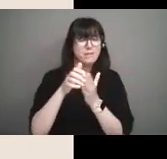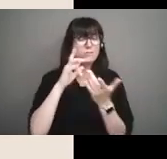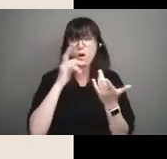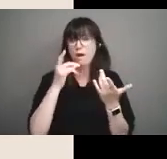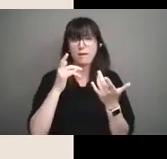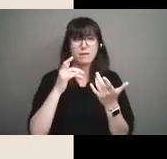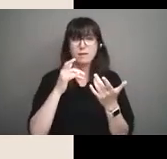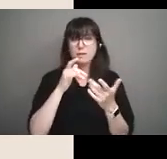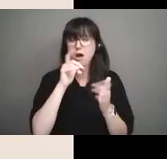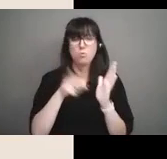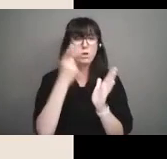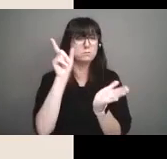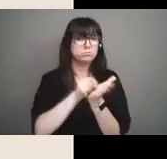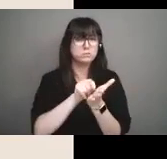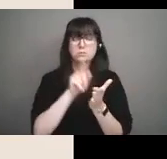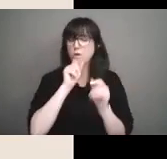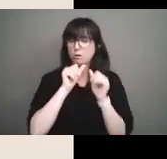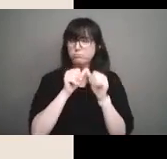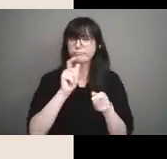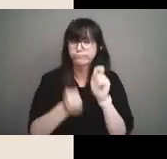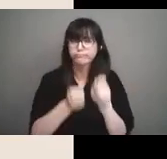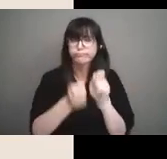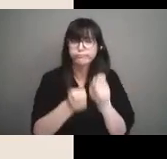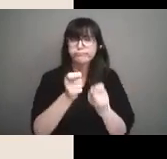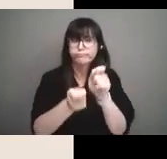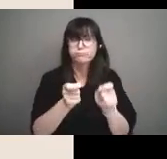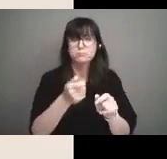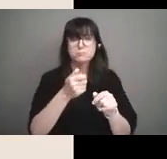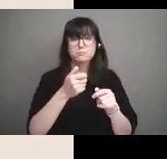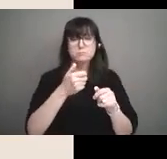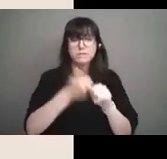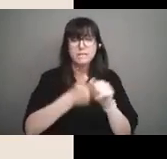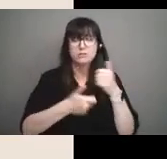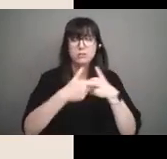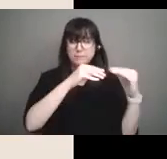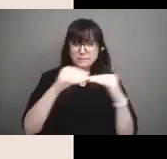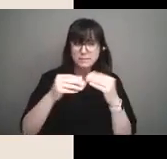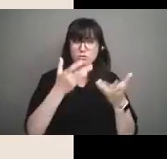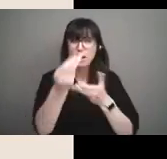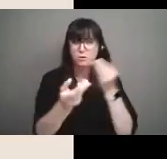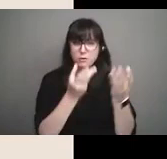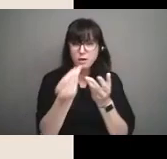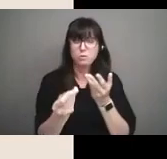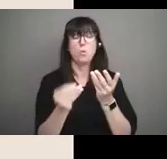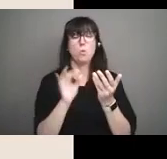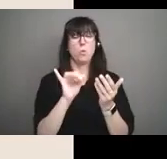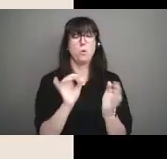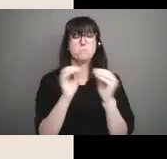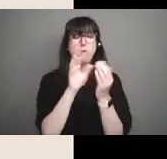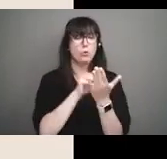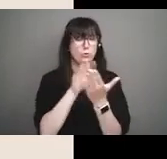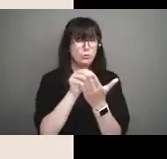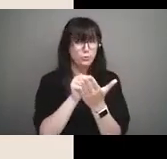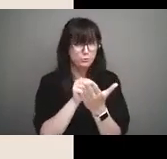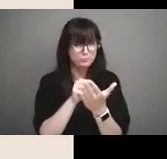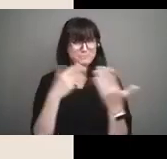breathing, dynamic document. As we continue to deliver, we learn more as we go. So in this book,